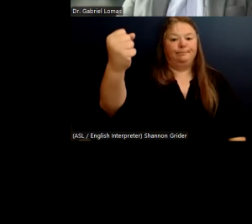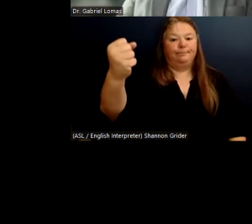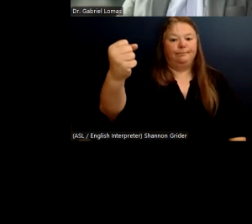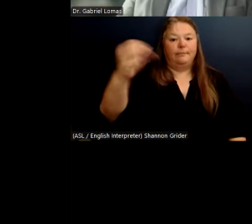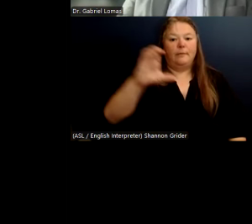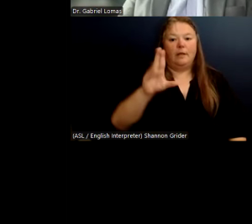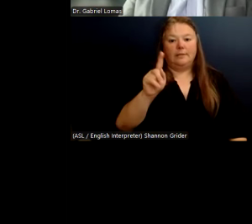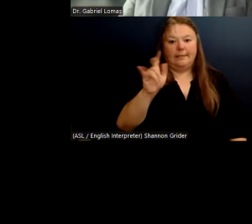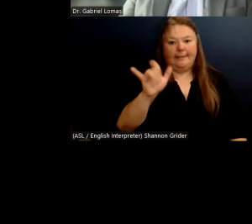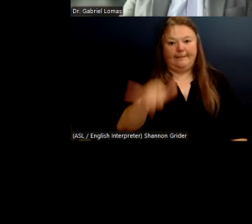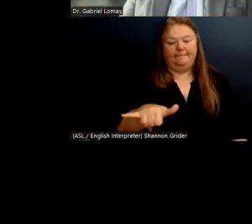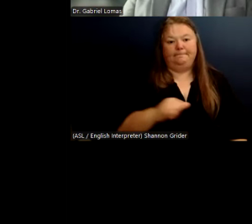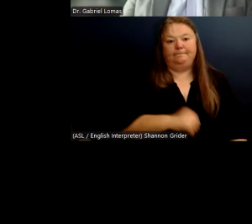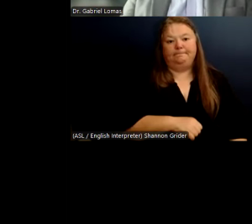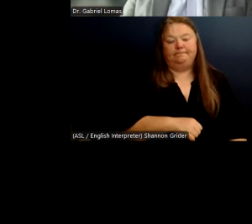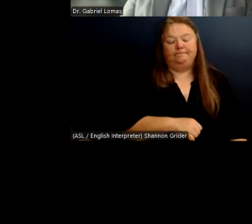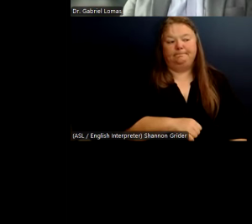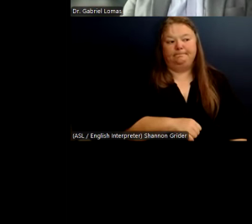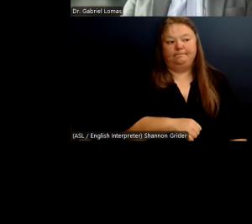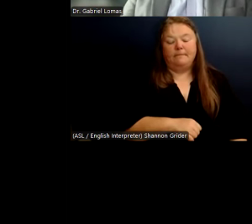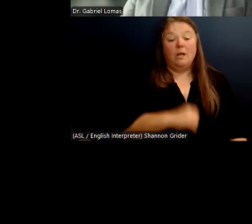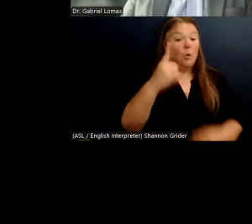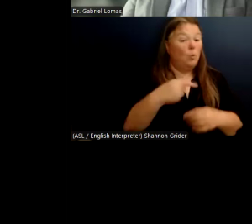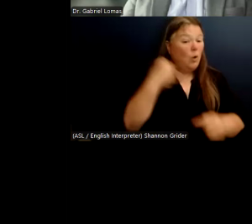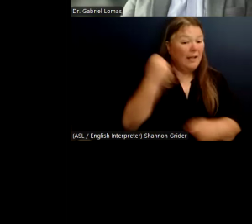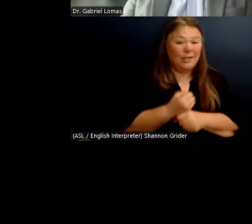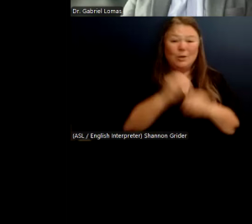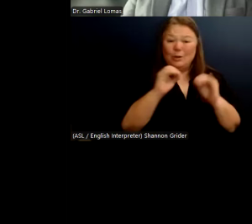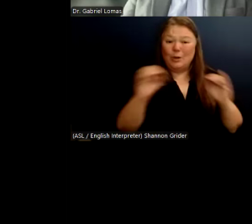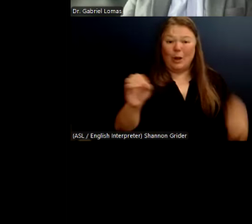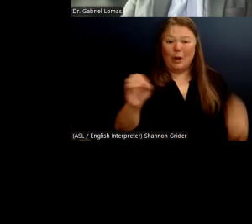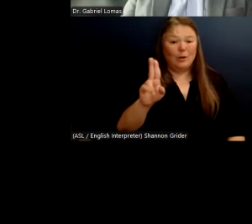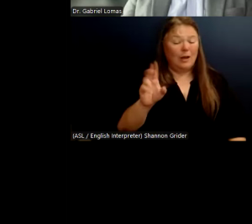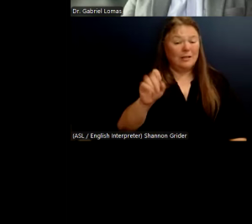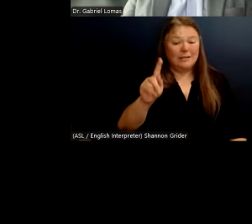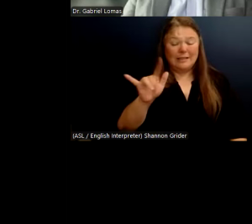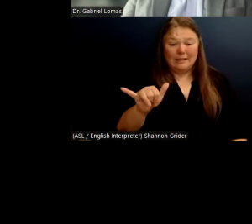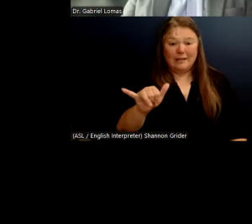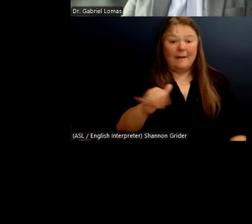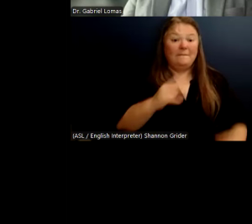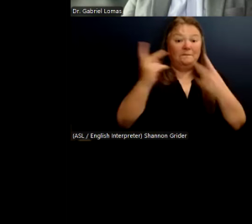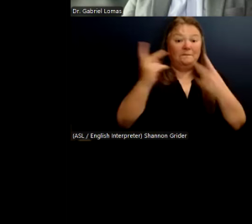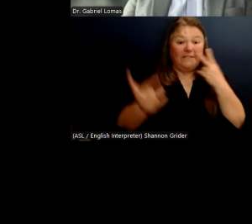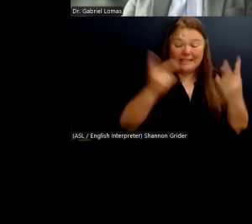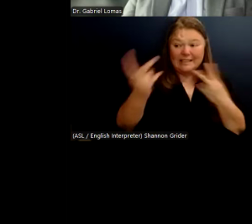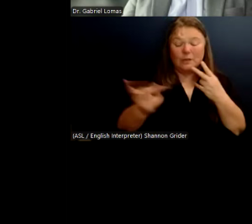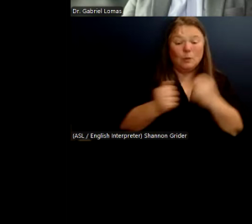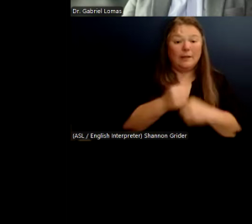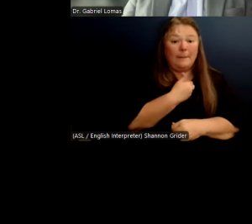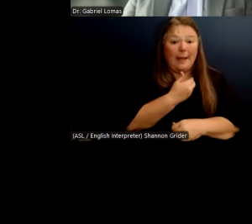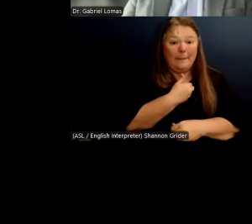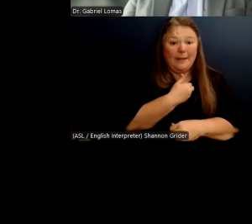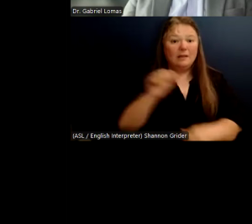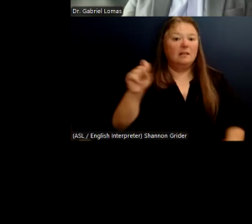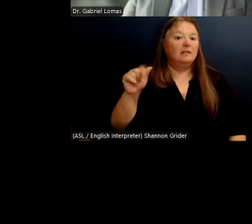Now, after a year of having no custody and only visits with the baby, the state decided that they would permanently remove